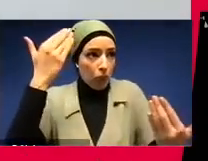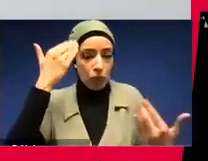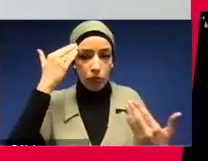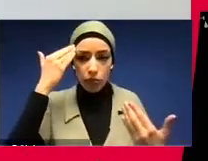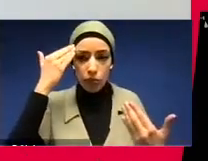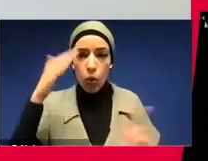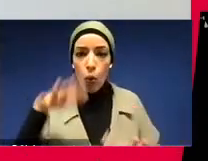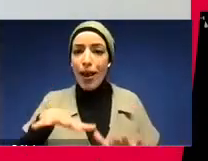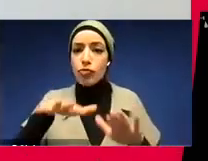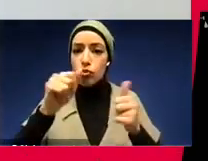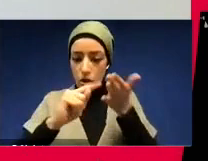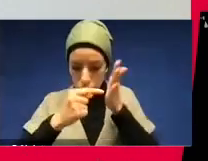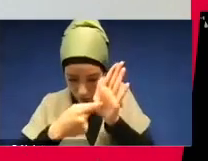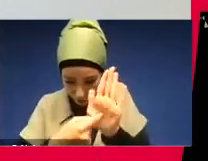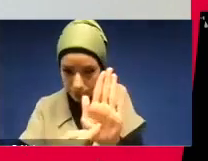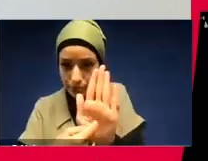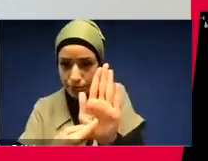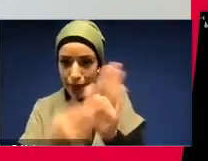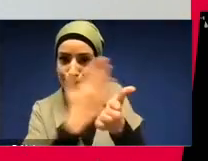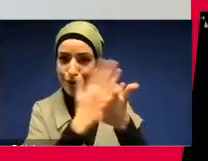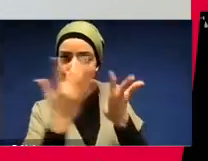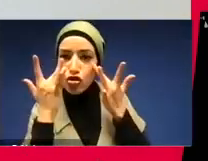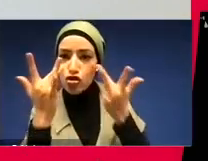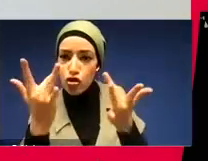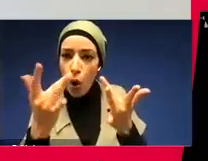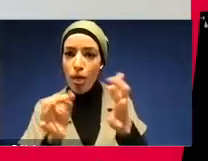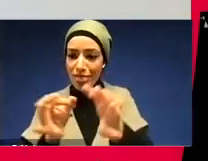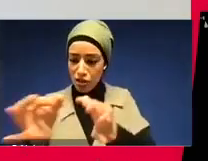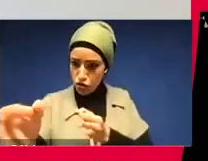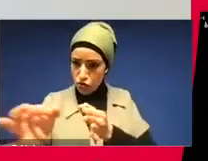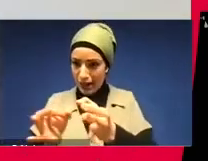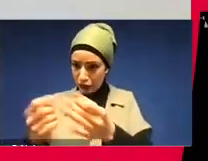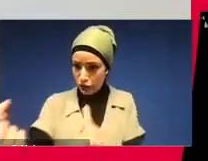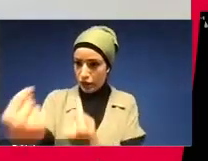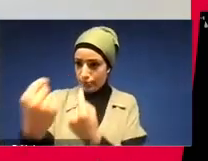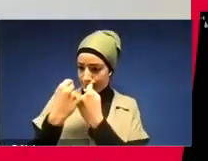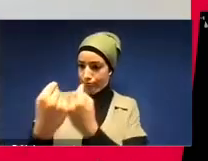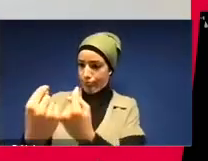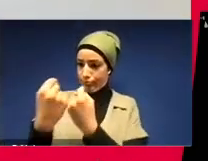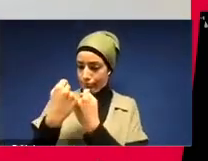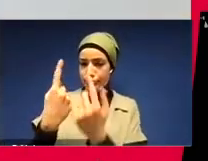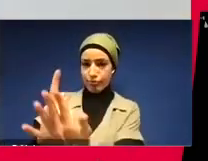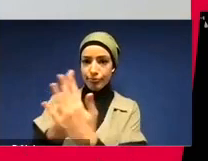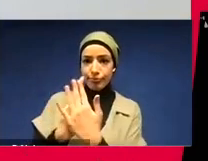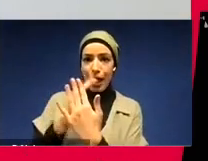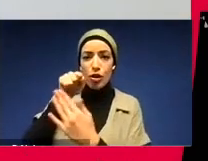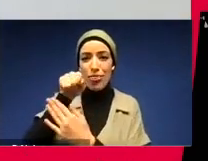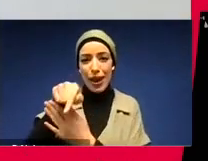start highlighting these tactics that they're using against us, because it's a system. And again, similar to what Adam was